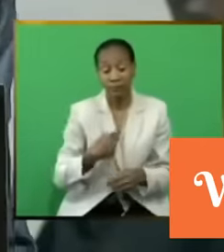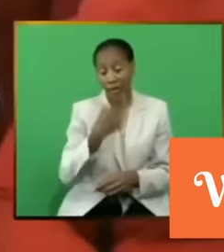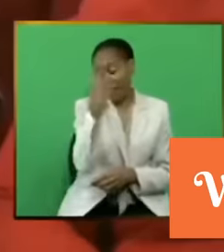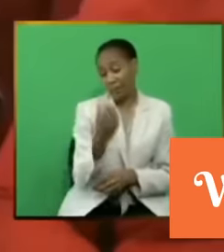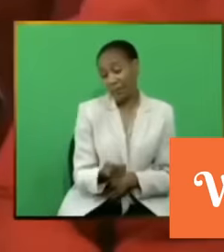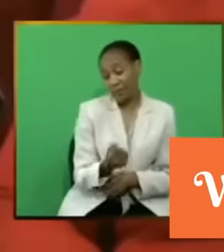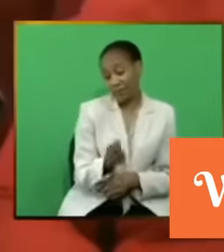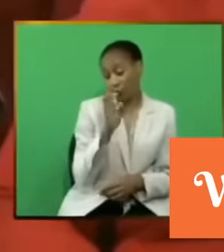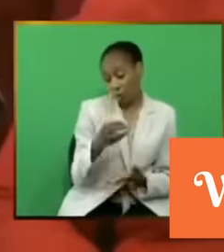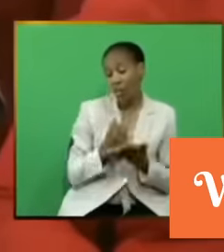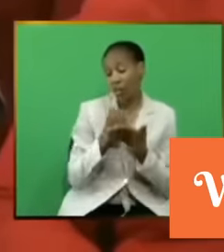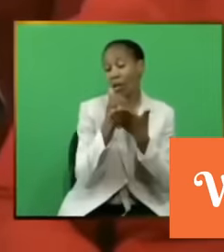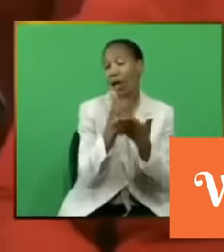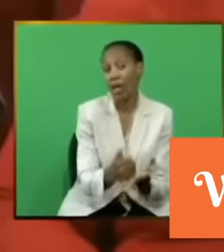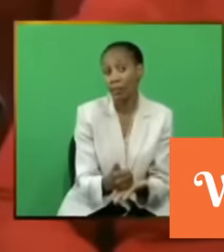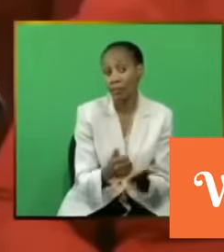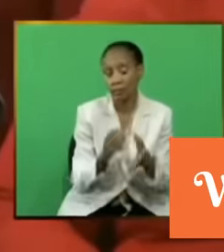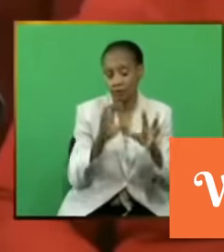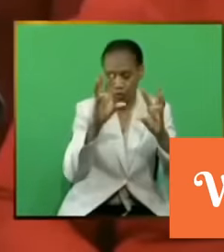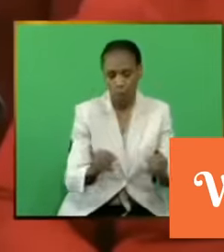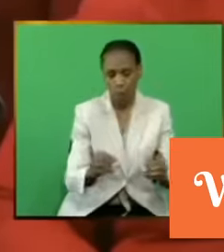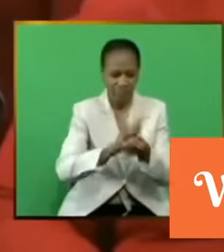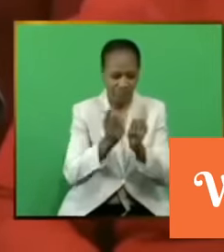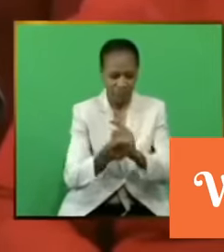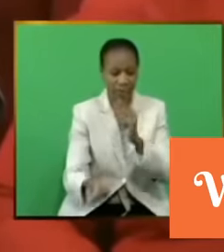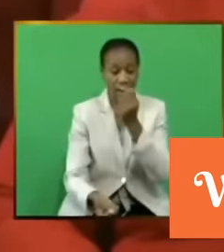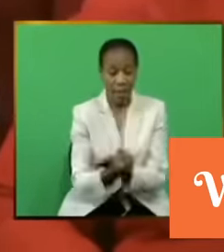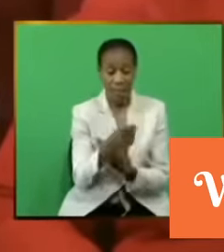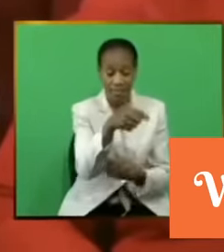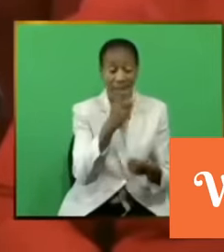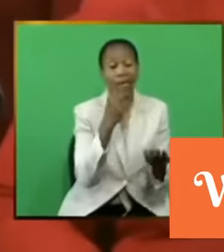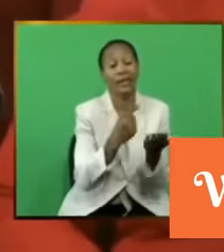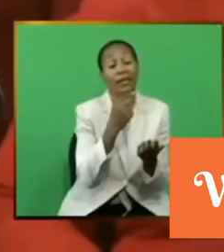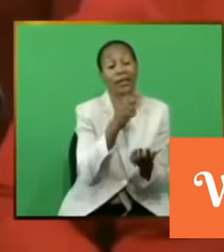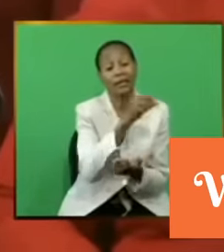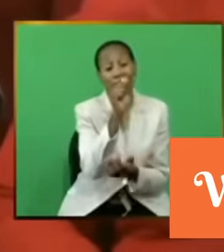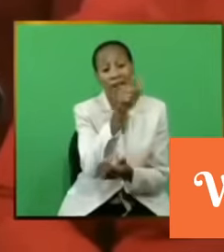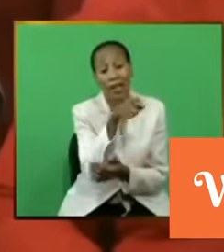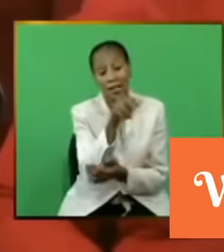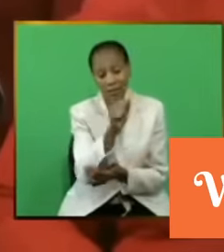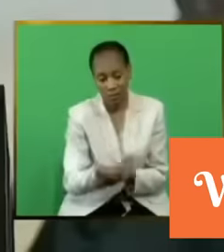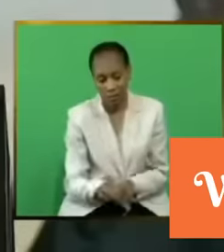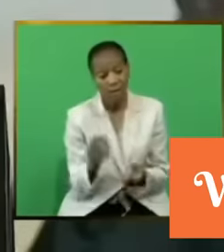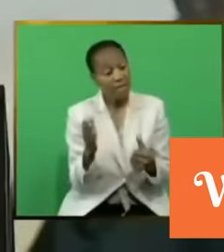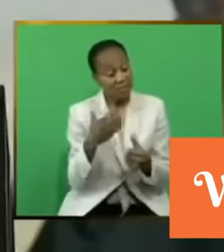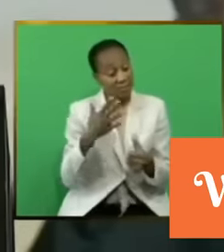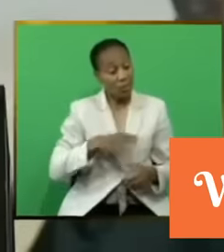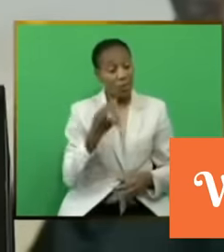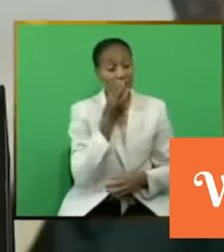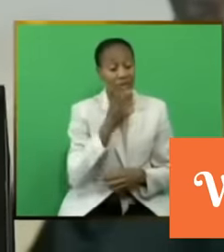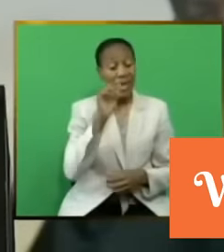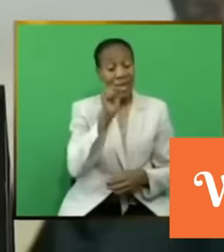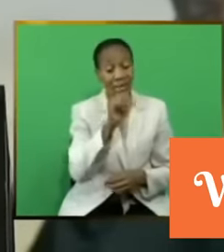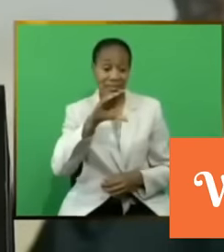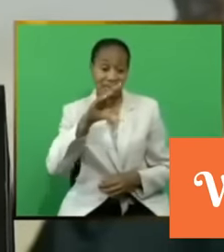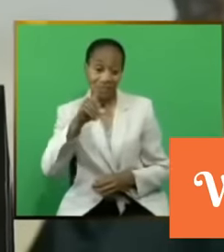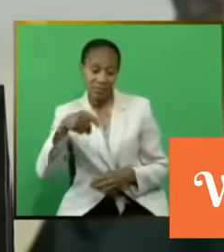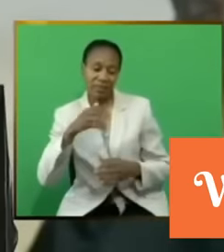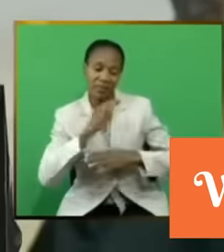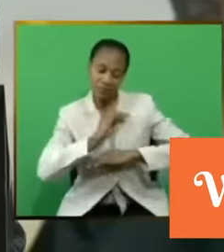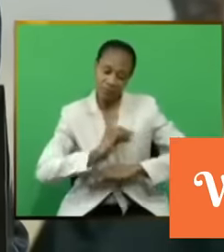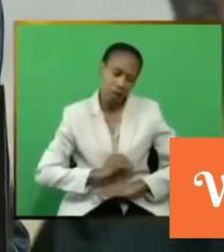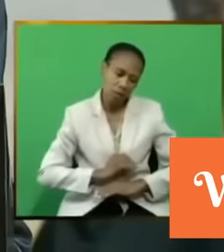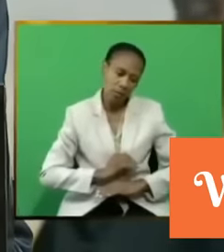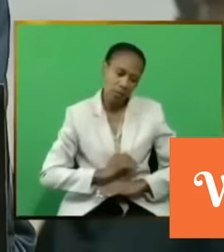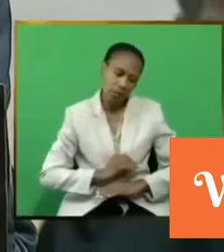and will help end the war in Gaza, I want to firstly express the ACDP's sadness at the tremendous loss